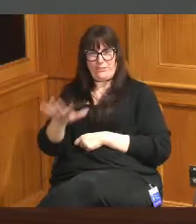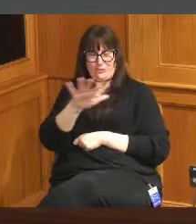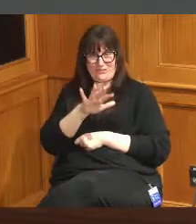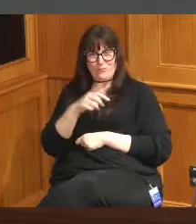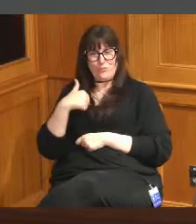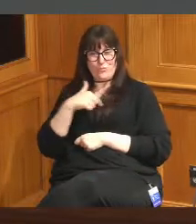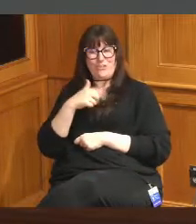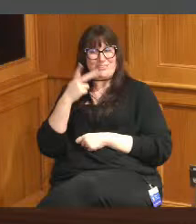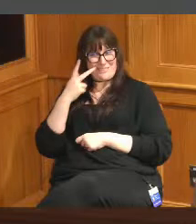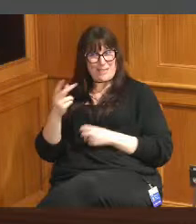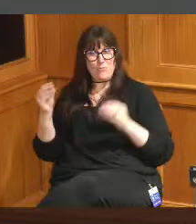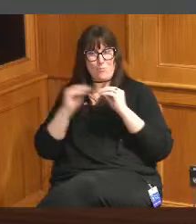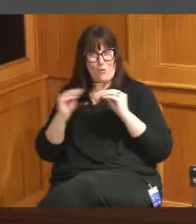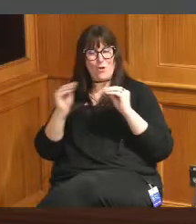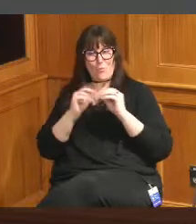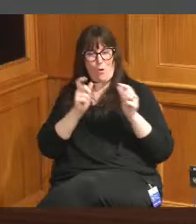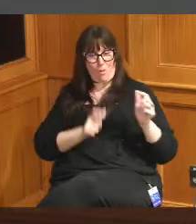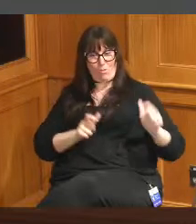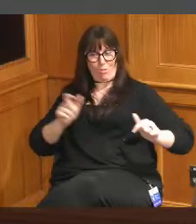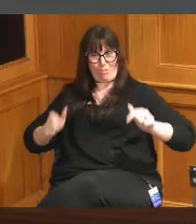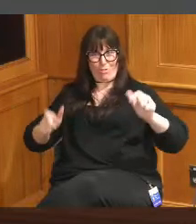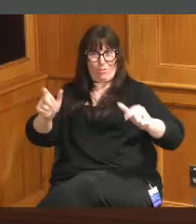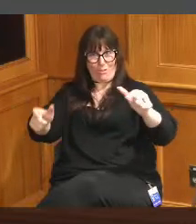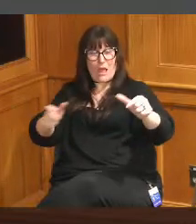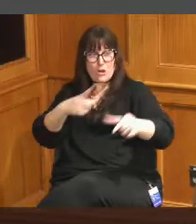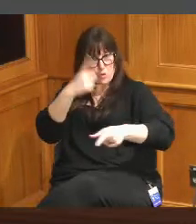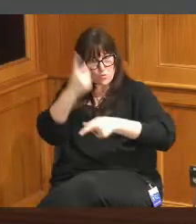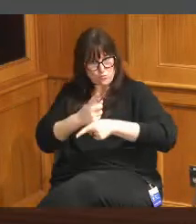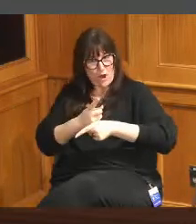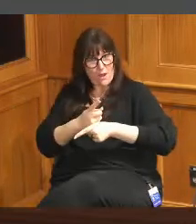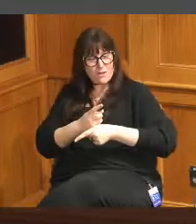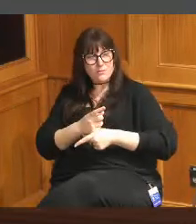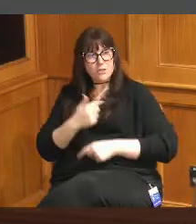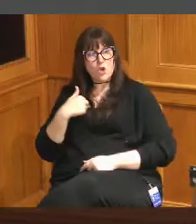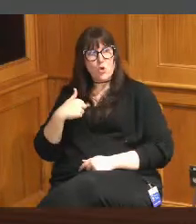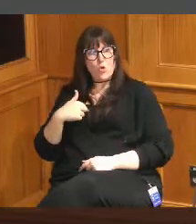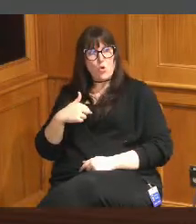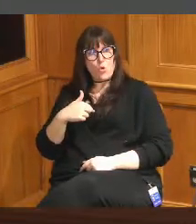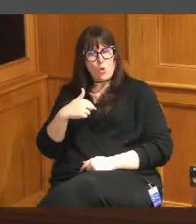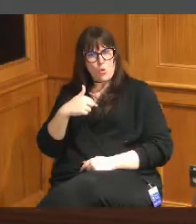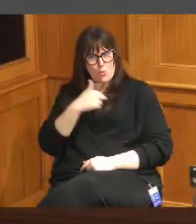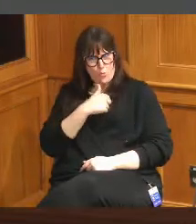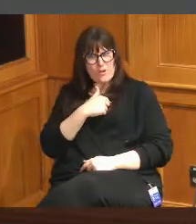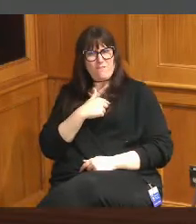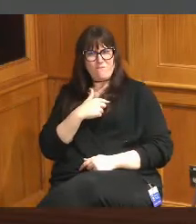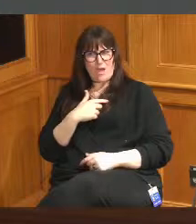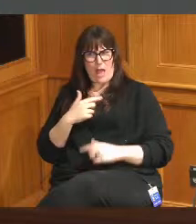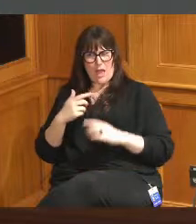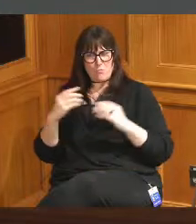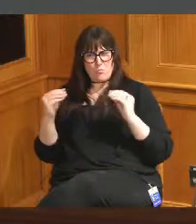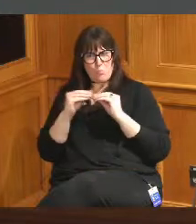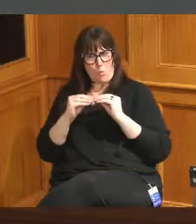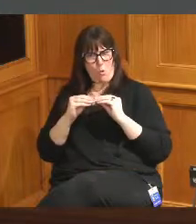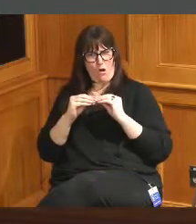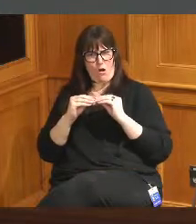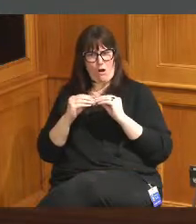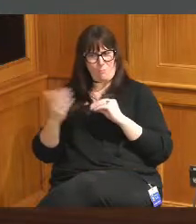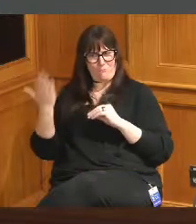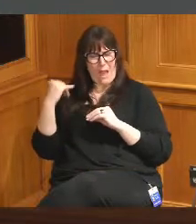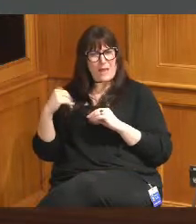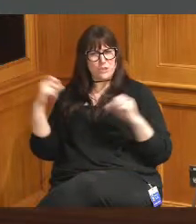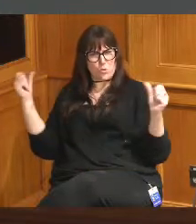seeing this. And you're correct, Commissioner, in the fact that we've certainly had colder winters. We've had more snow in the past. I